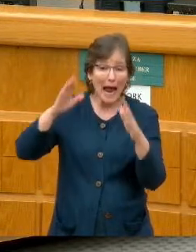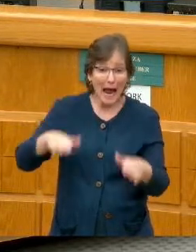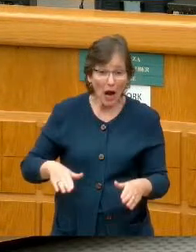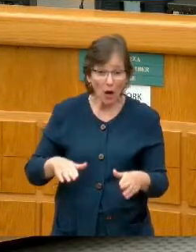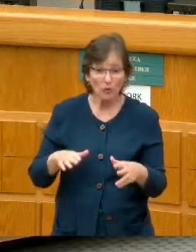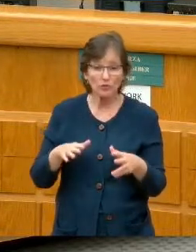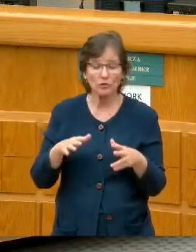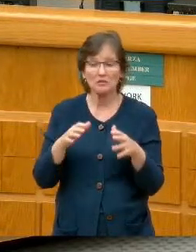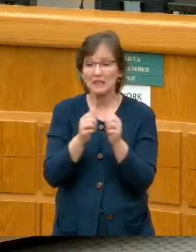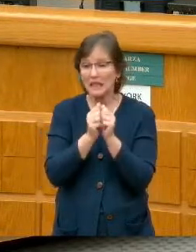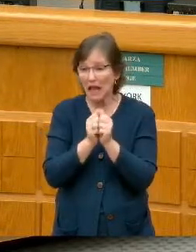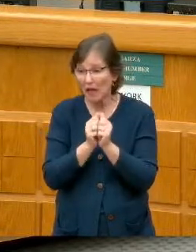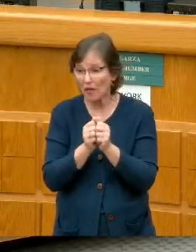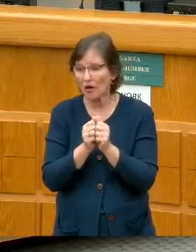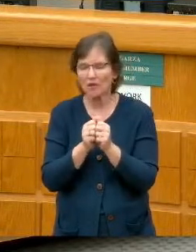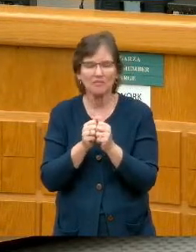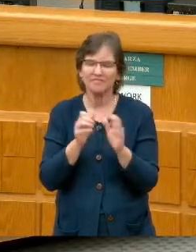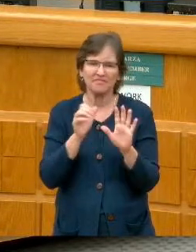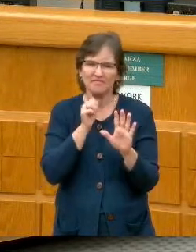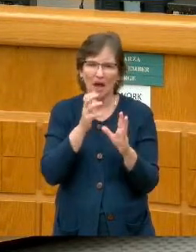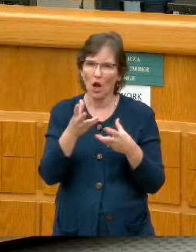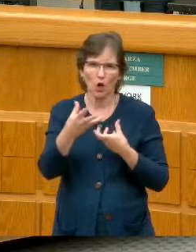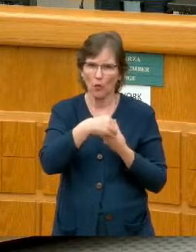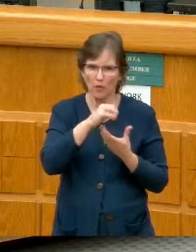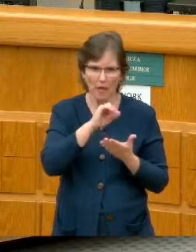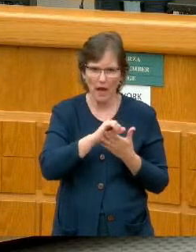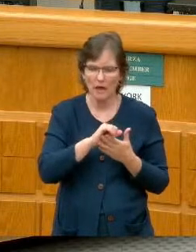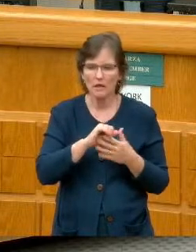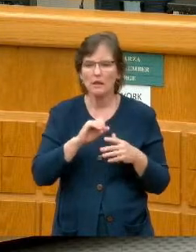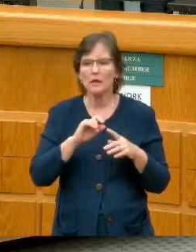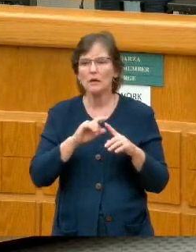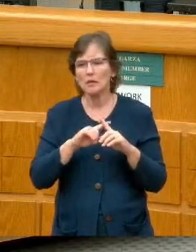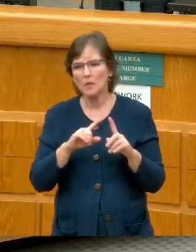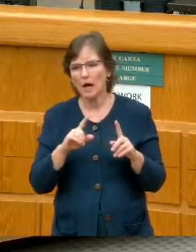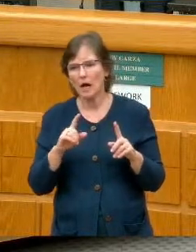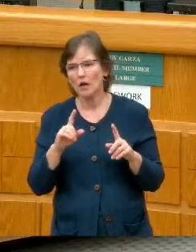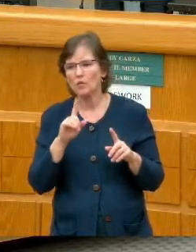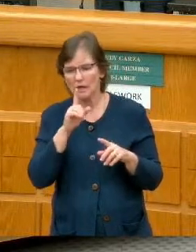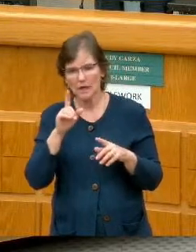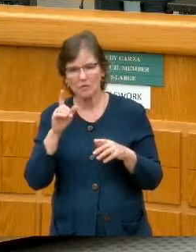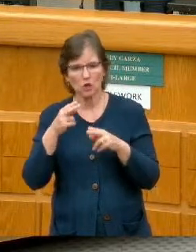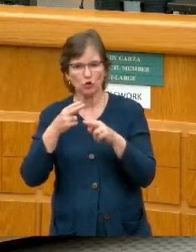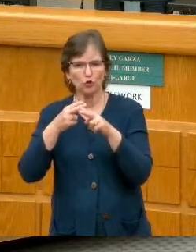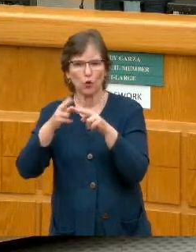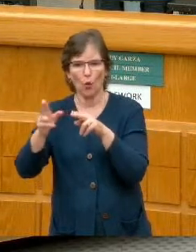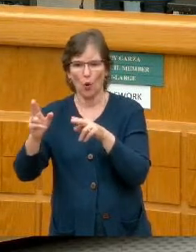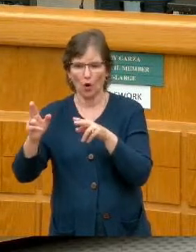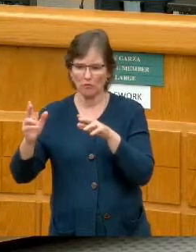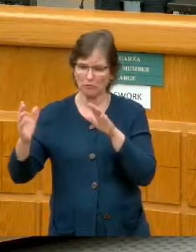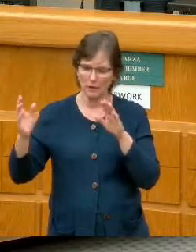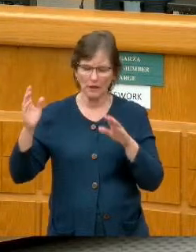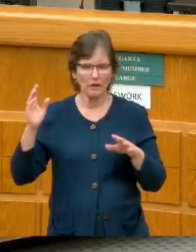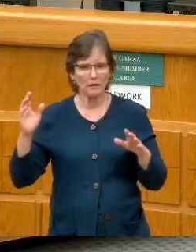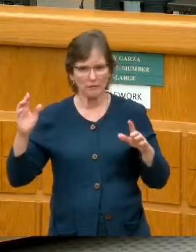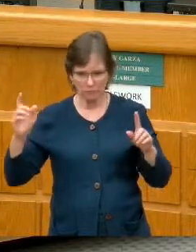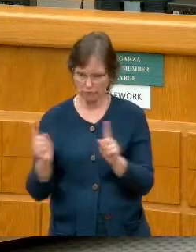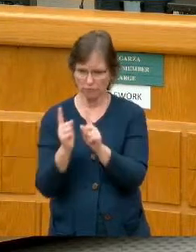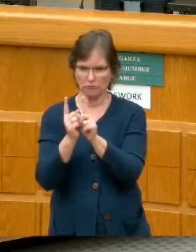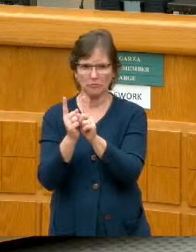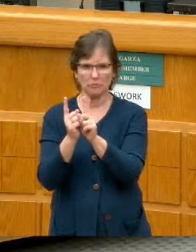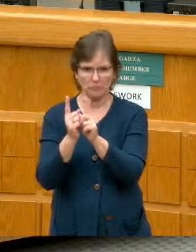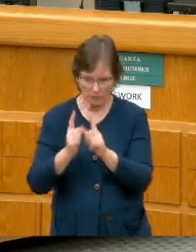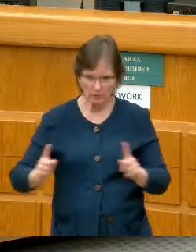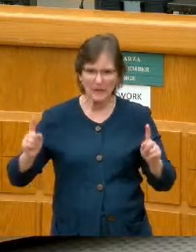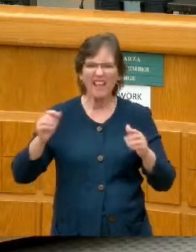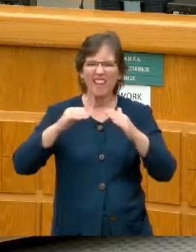count. Only for chance encounters that occur for a brief period of time, under an hour, get counted. If